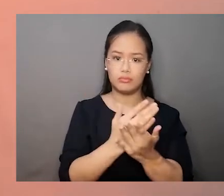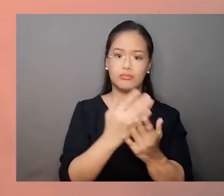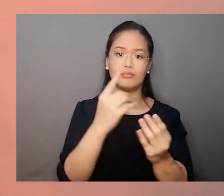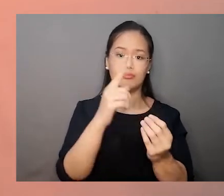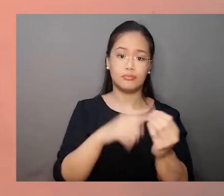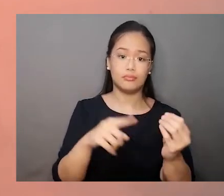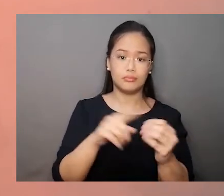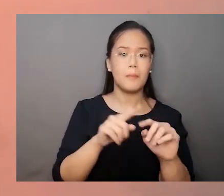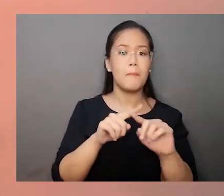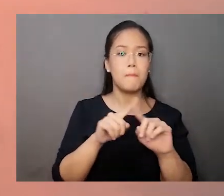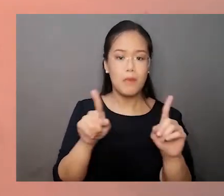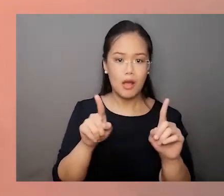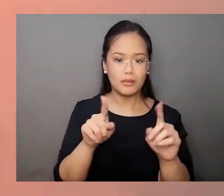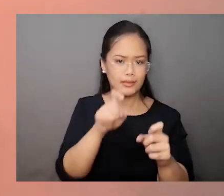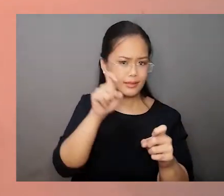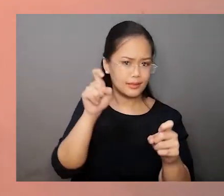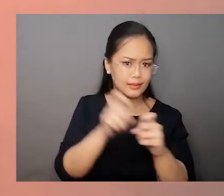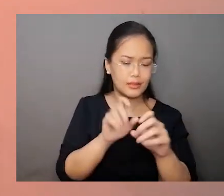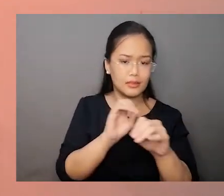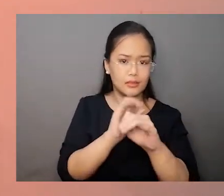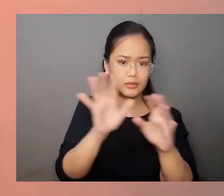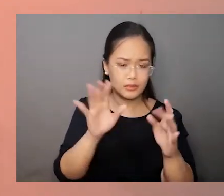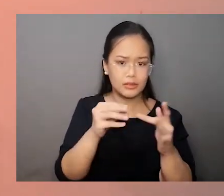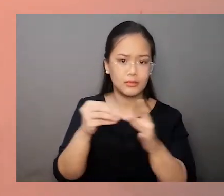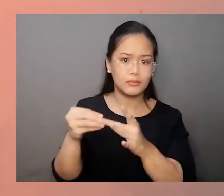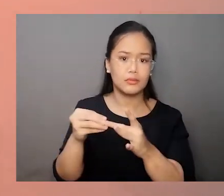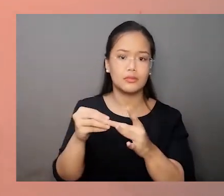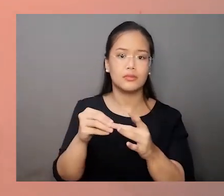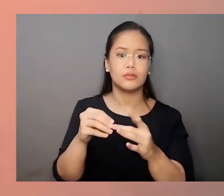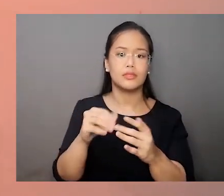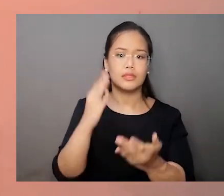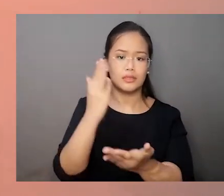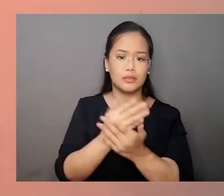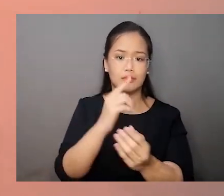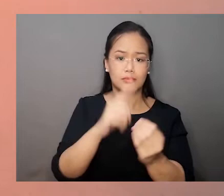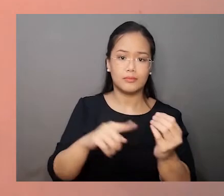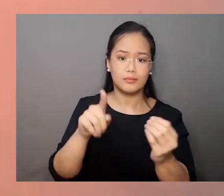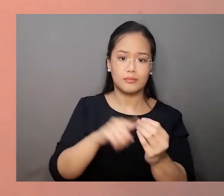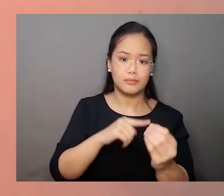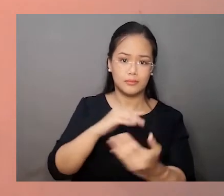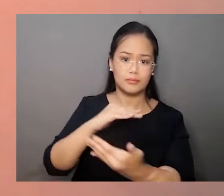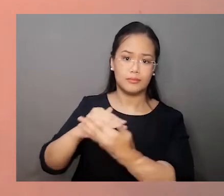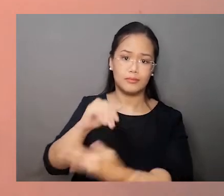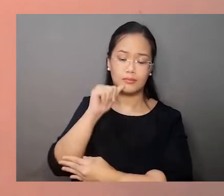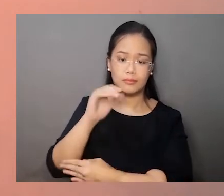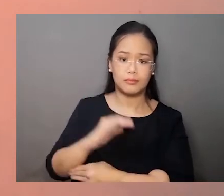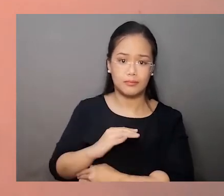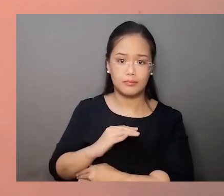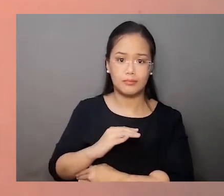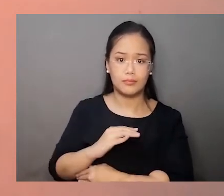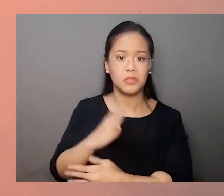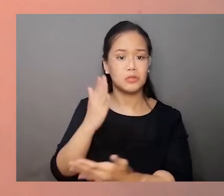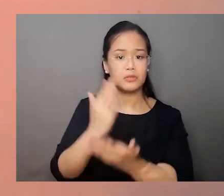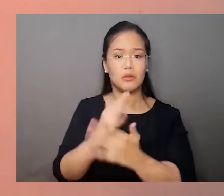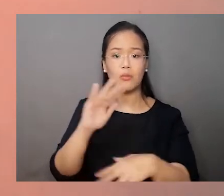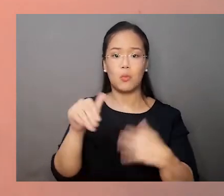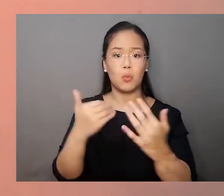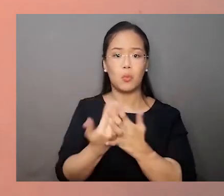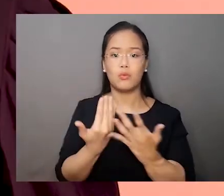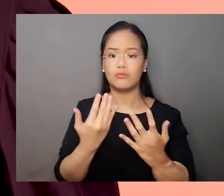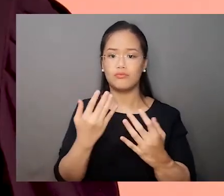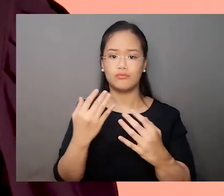prohibits discrimination against women that adversely impacts upon their enjoyment of human rights and fundamental